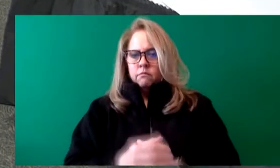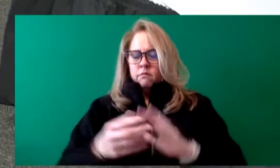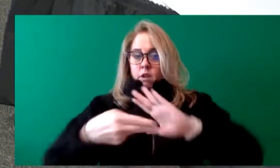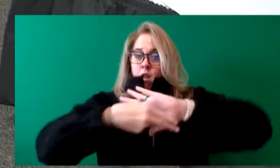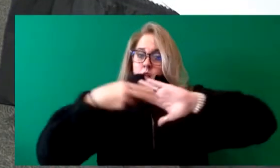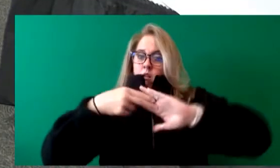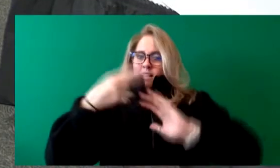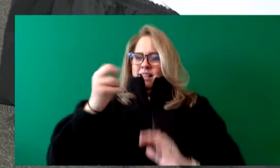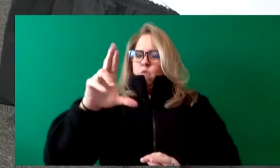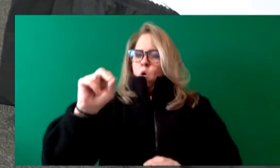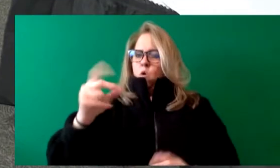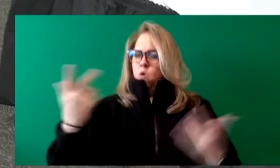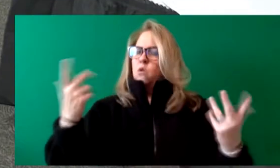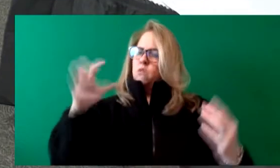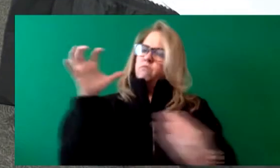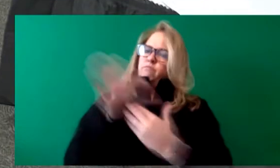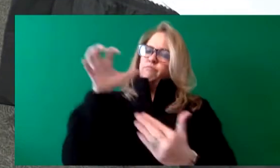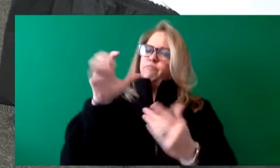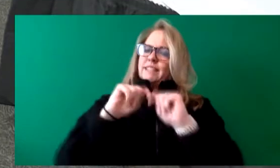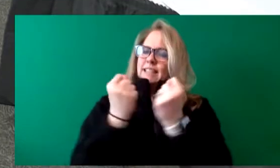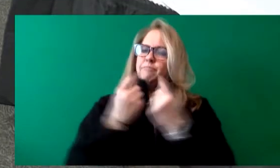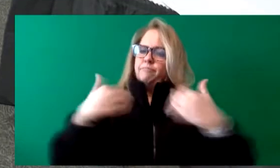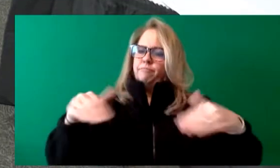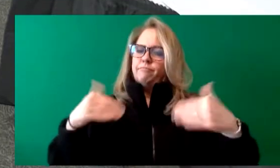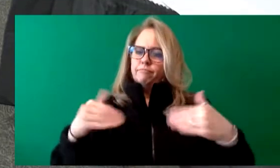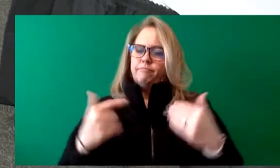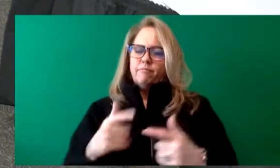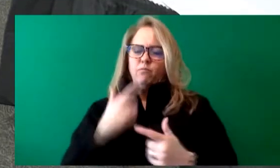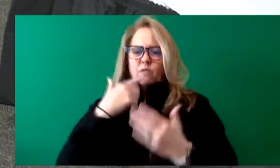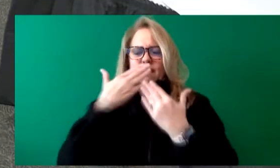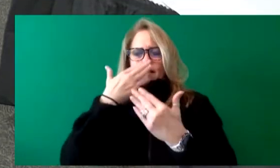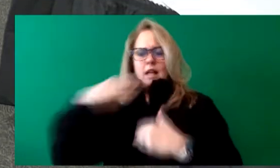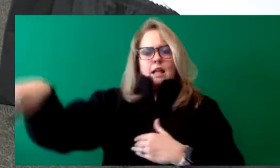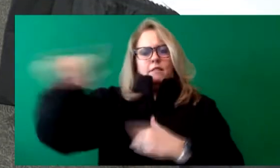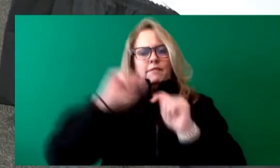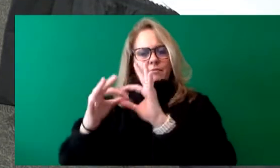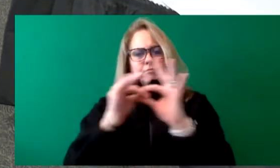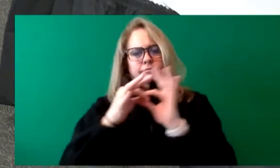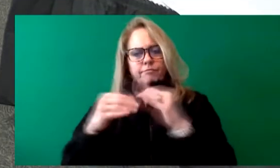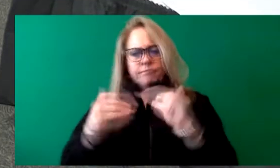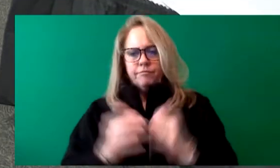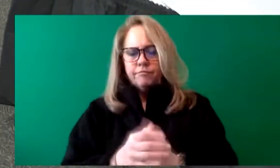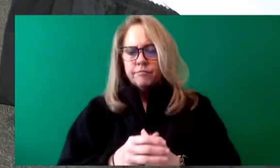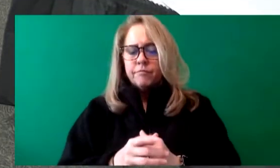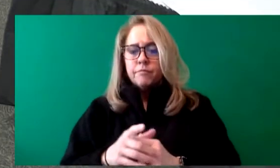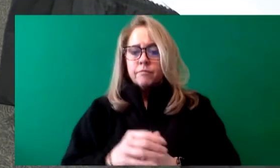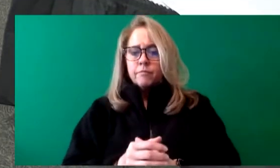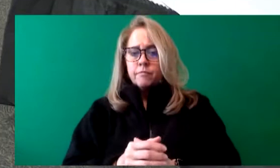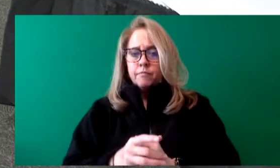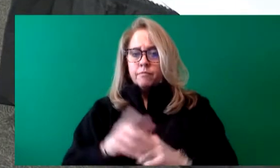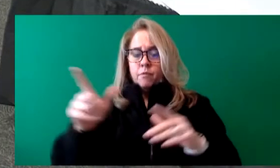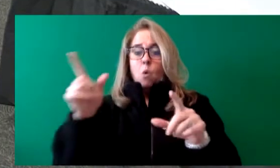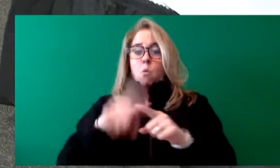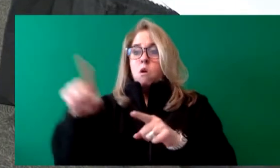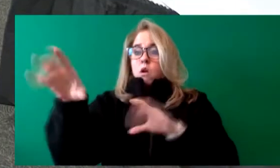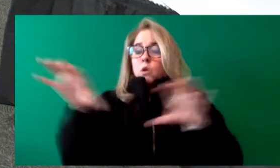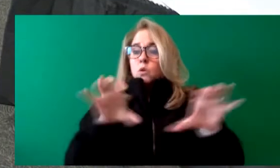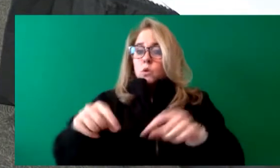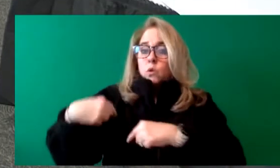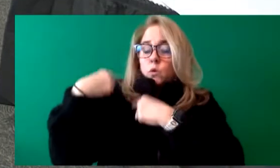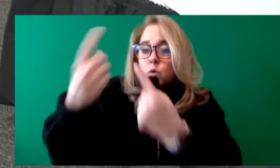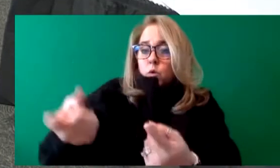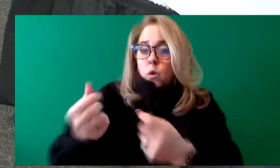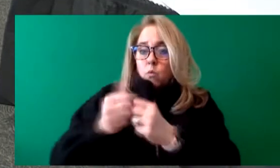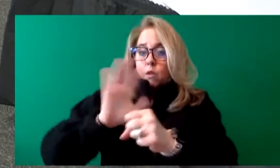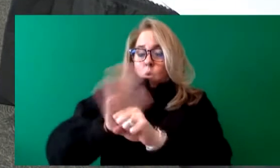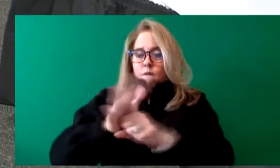her team. We're grateful to all of the work that you do. And as I say, it's been an honor